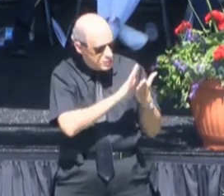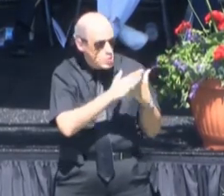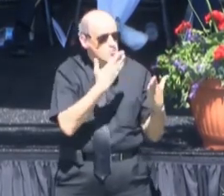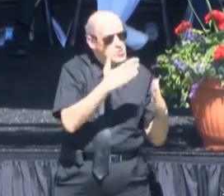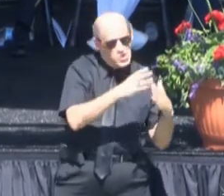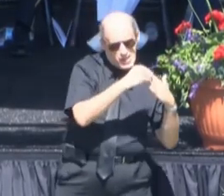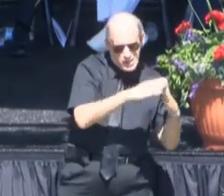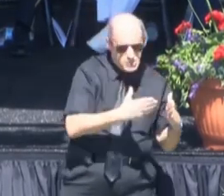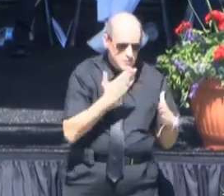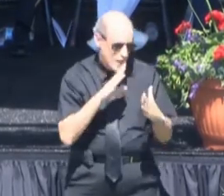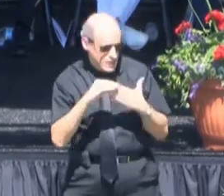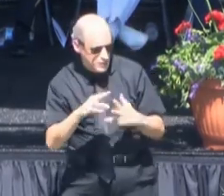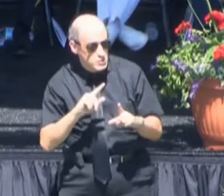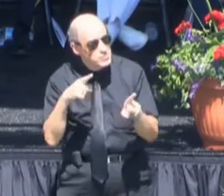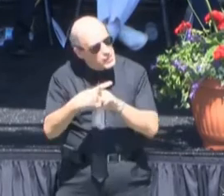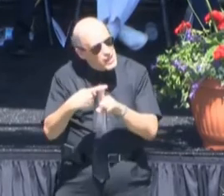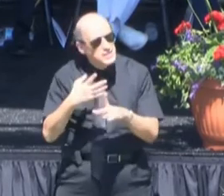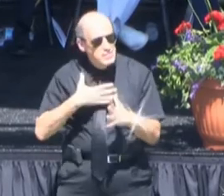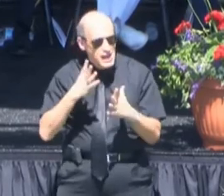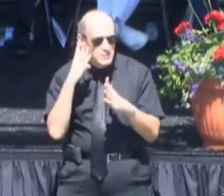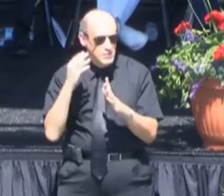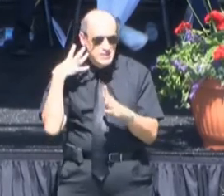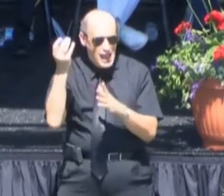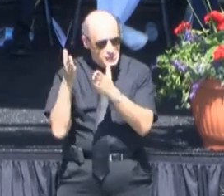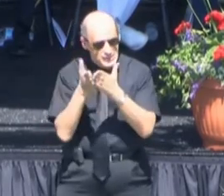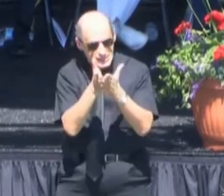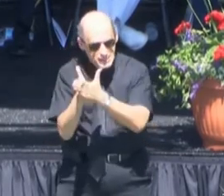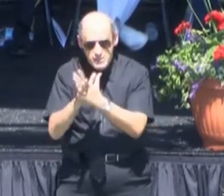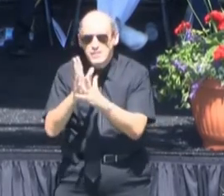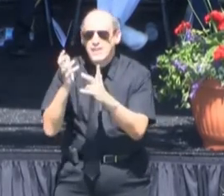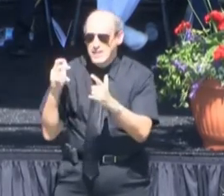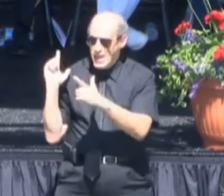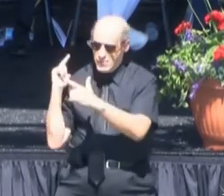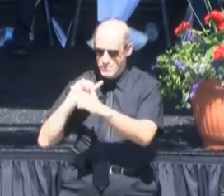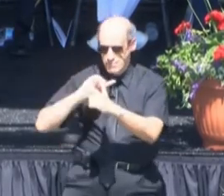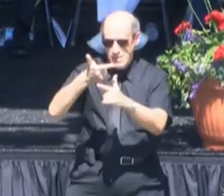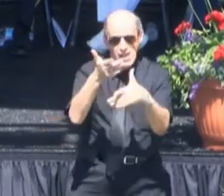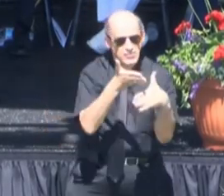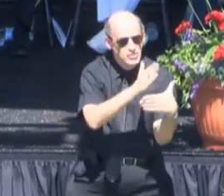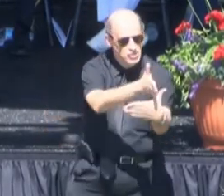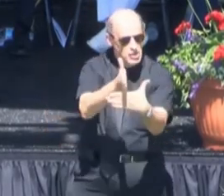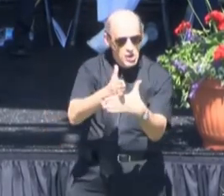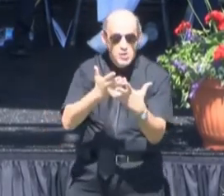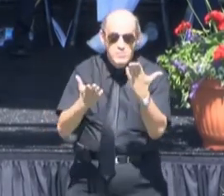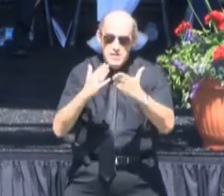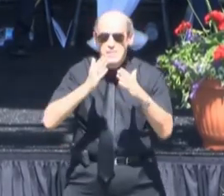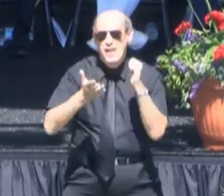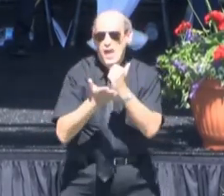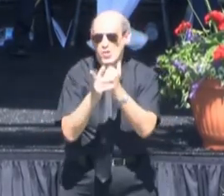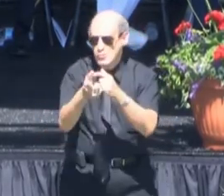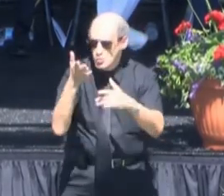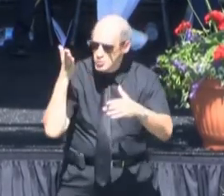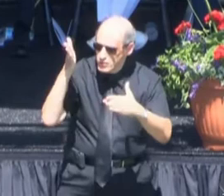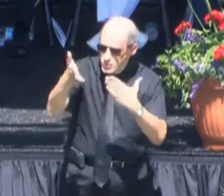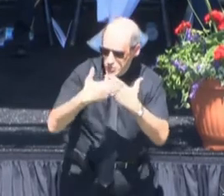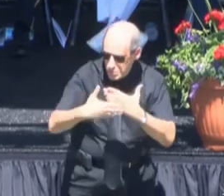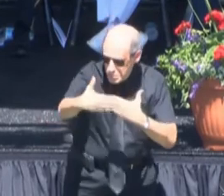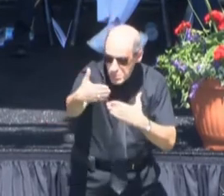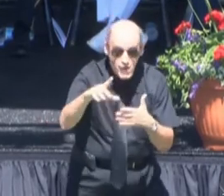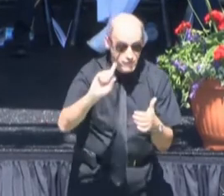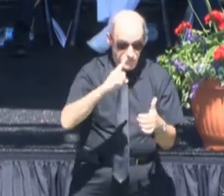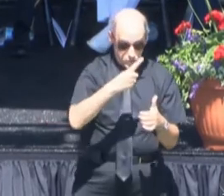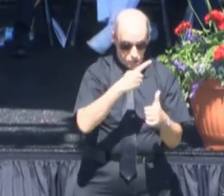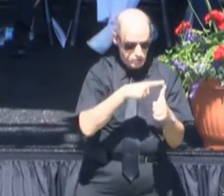as well as my experiences at sea. I would like to share these lessons with you in hopes that they might help you in the future.